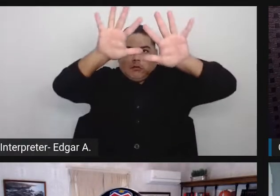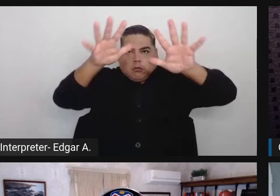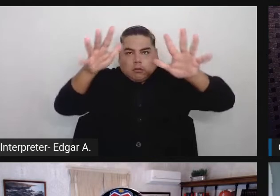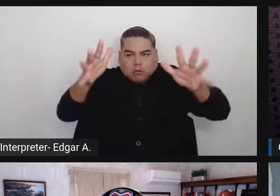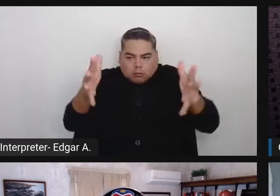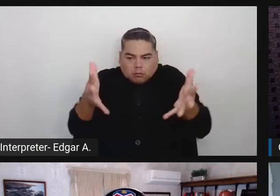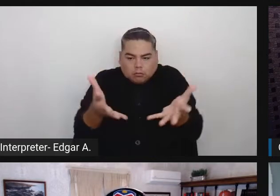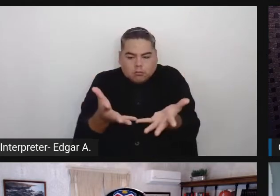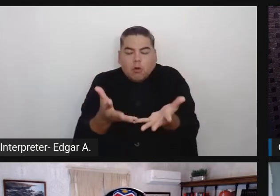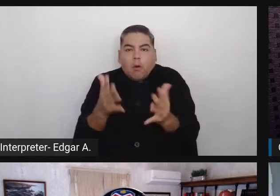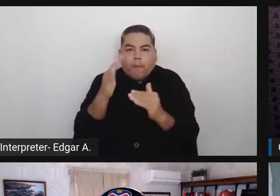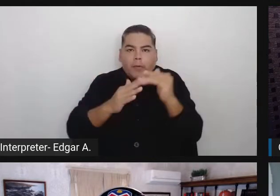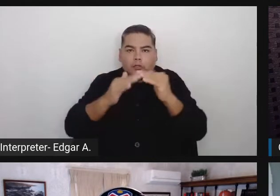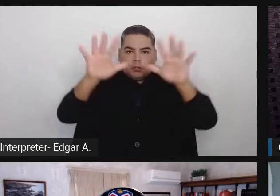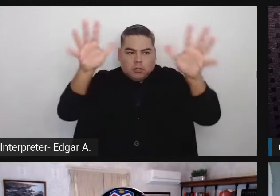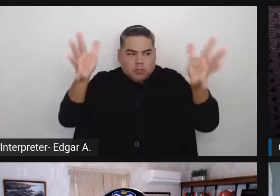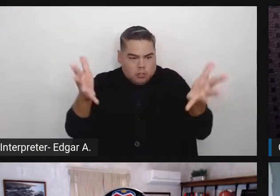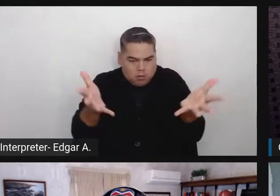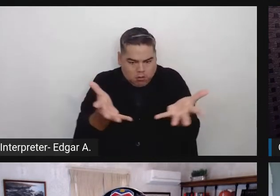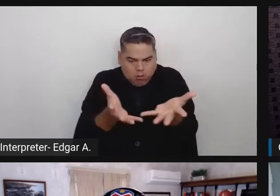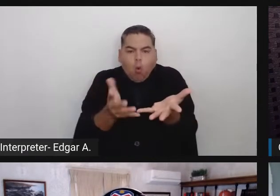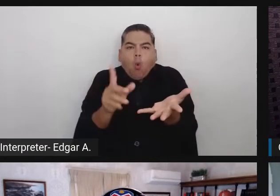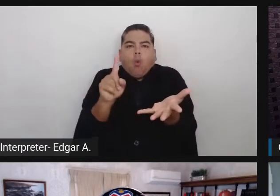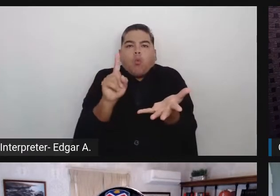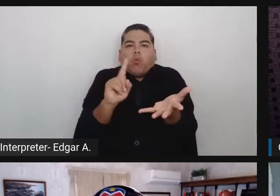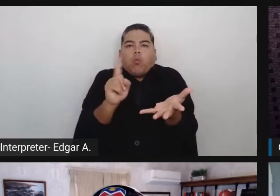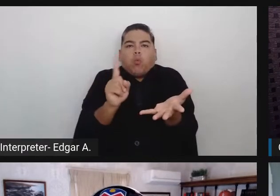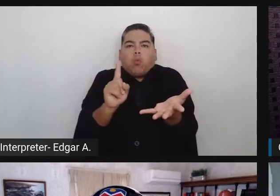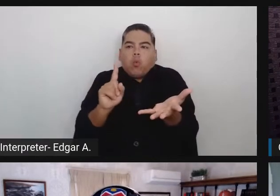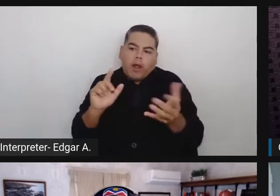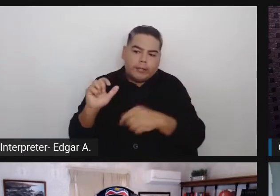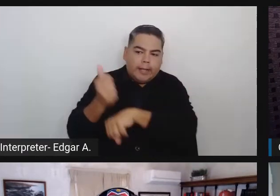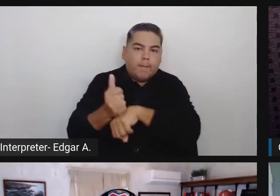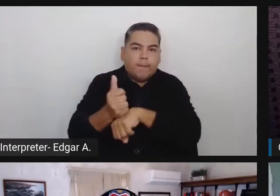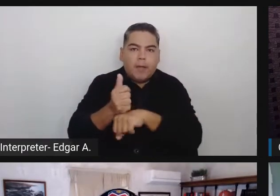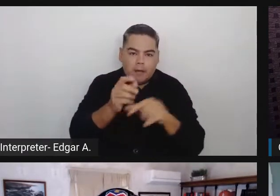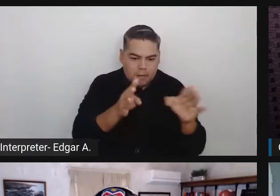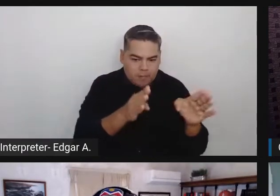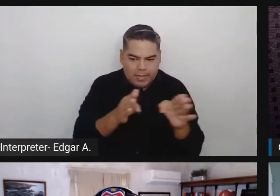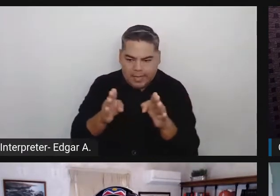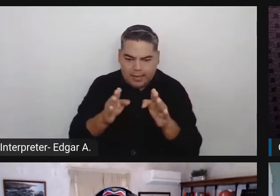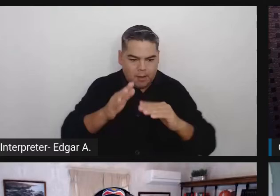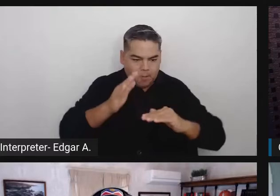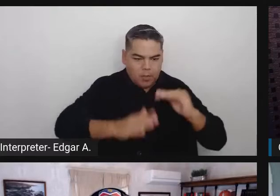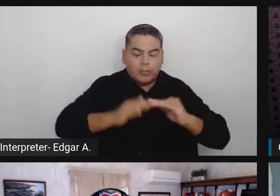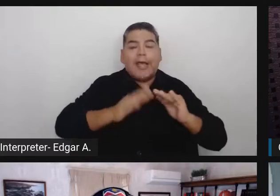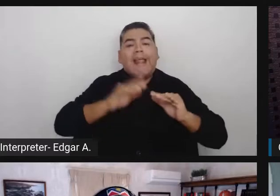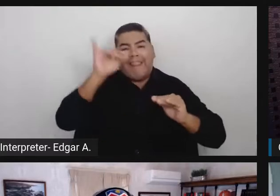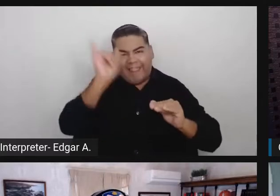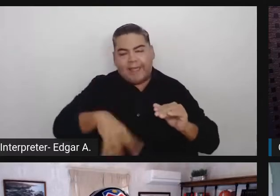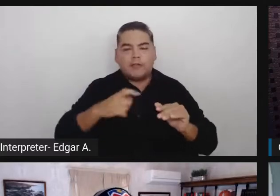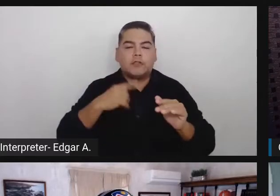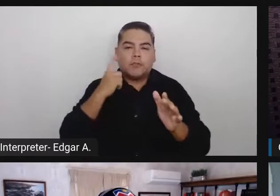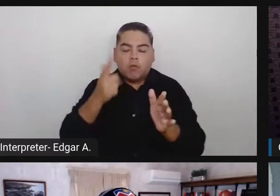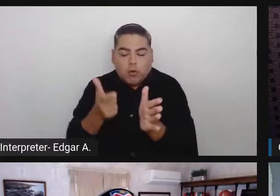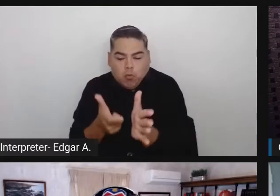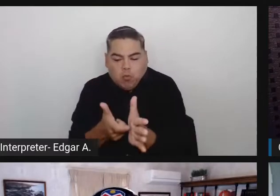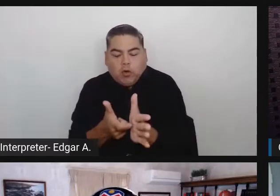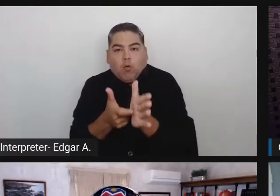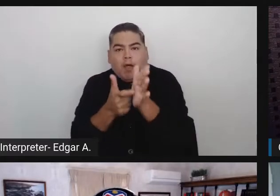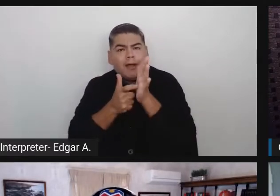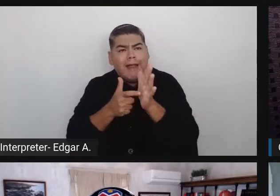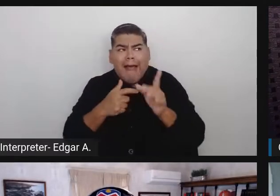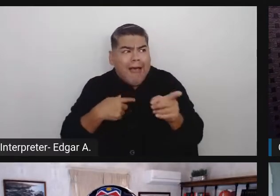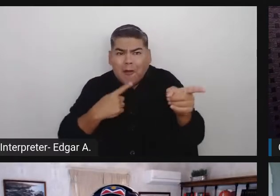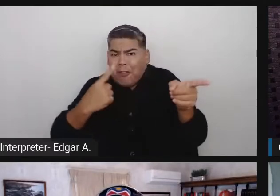culturally accept that it is a requirement and a necessity. And I don't think that there's people out there who are like, oh, I'm building this